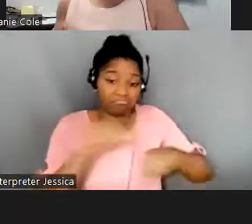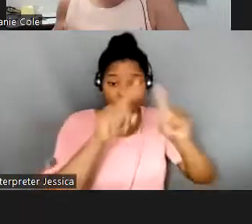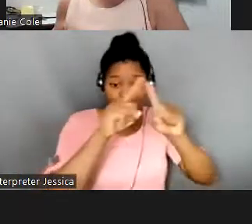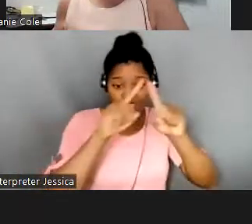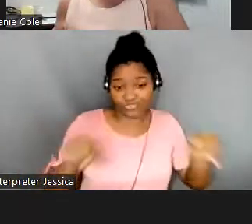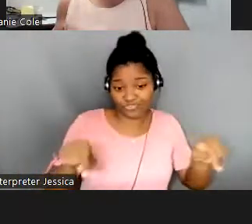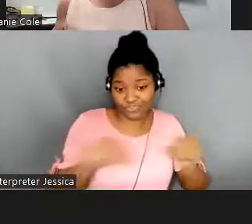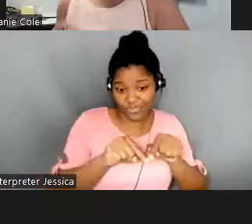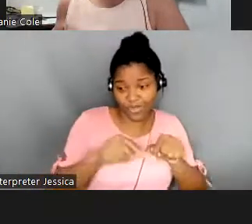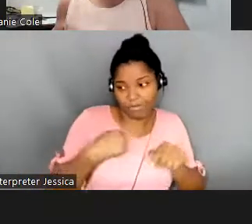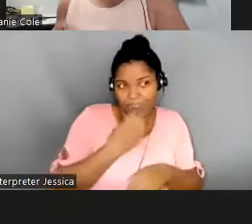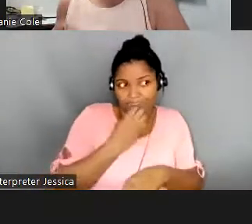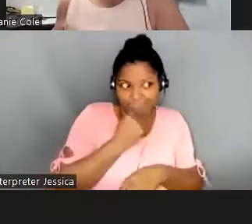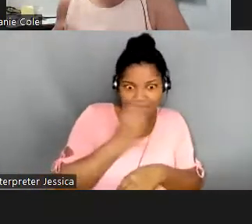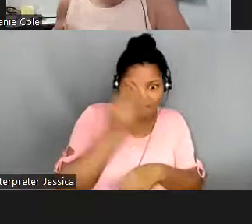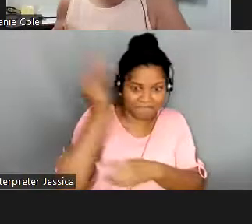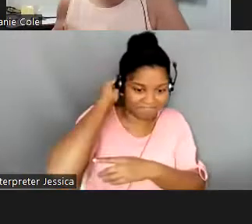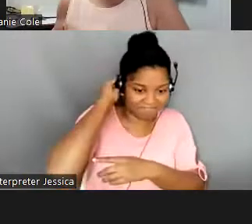I'm gonna use that forever too.